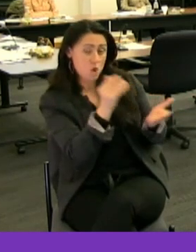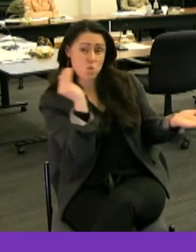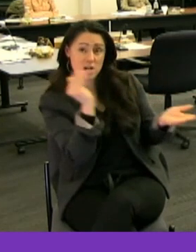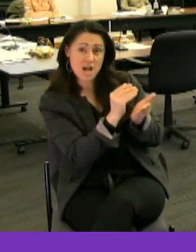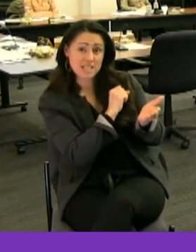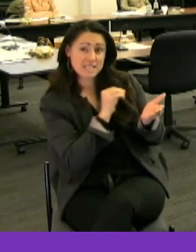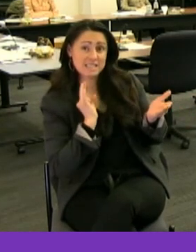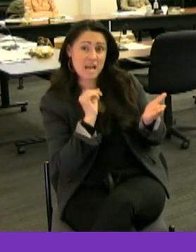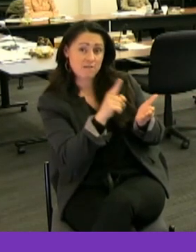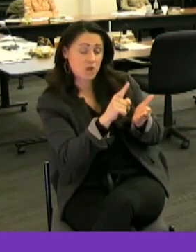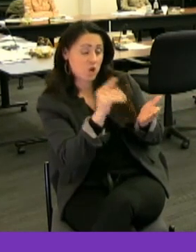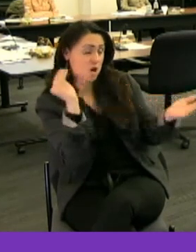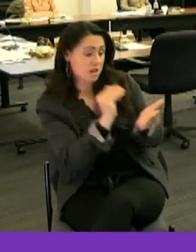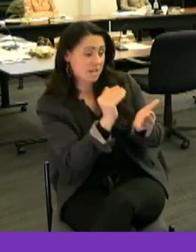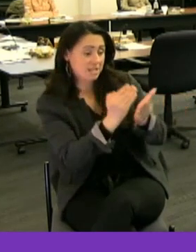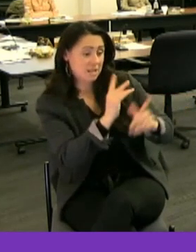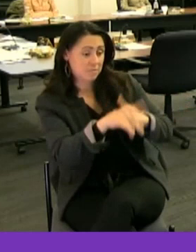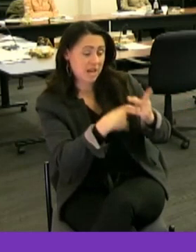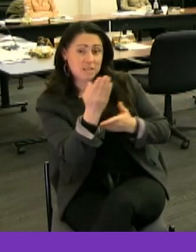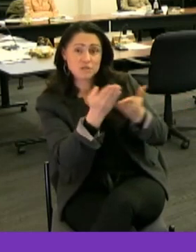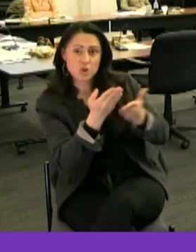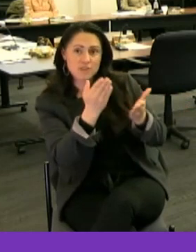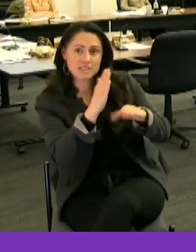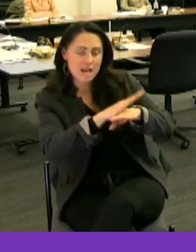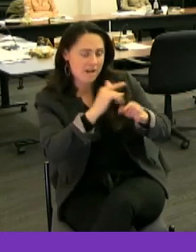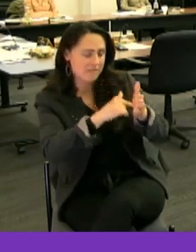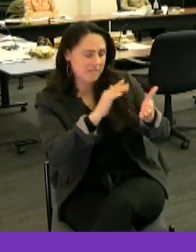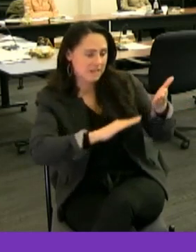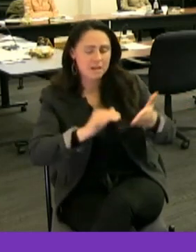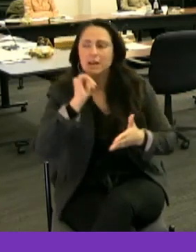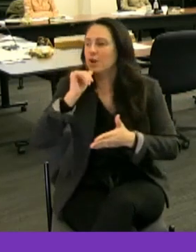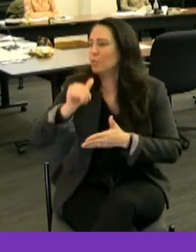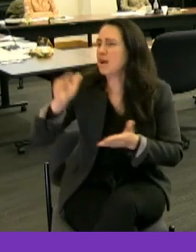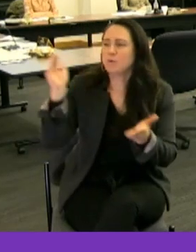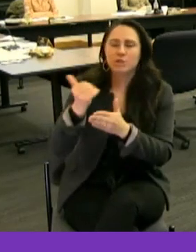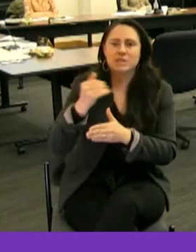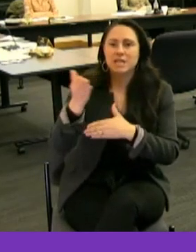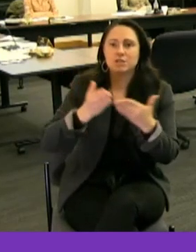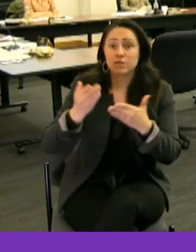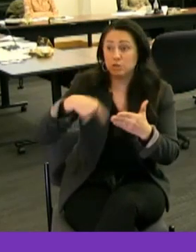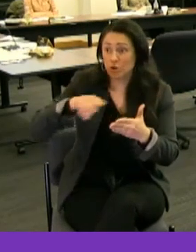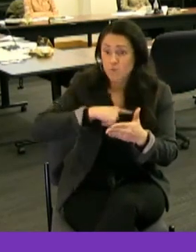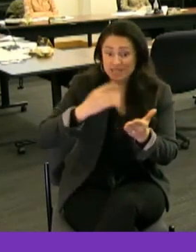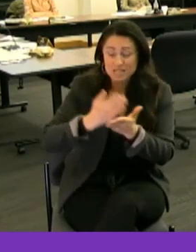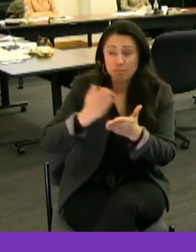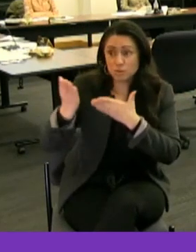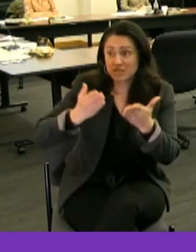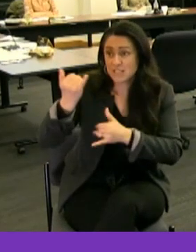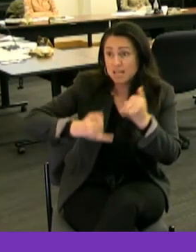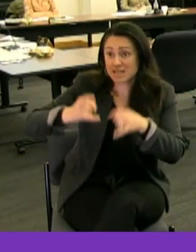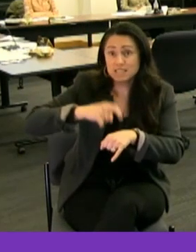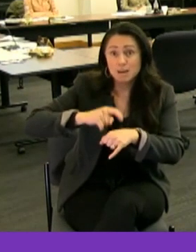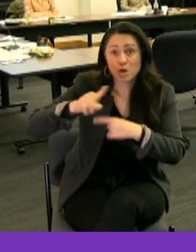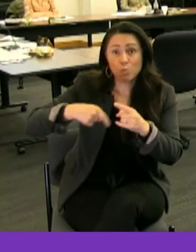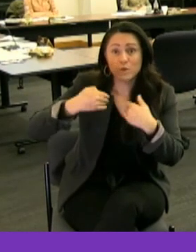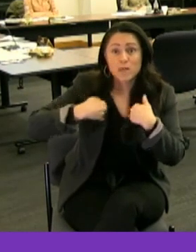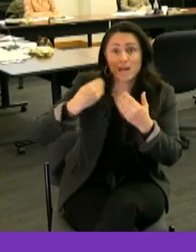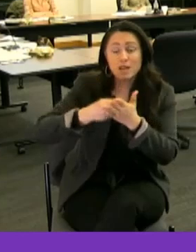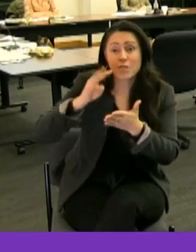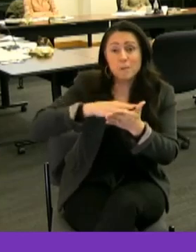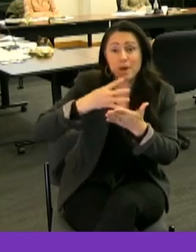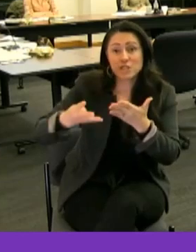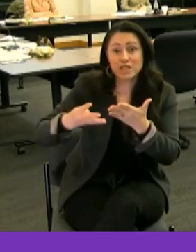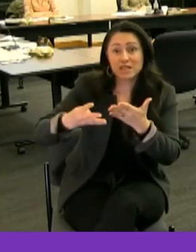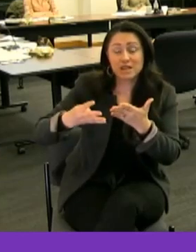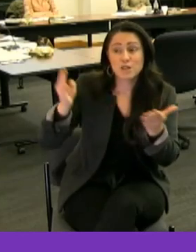you are cutting some kind of service on this campus. We're not cutting any services. Did we cut services last time when we had the budget shortfall,